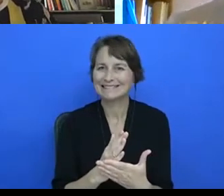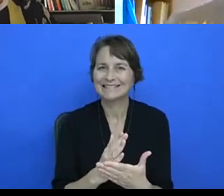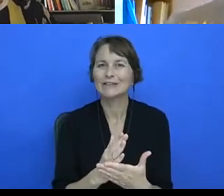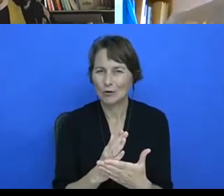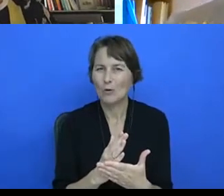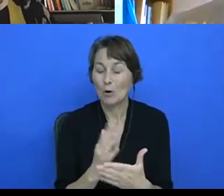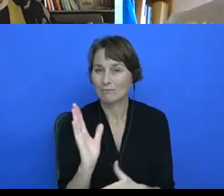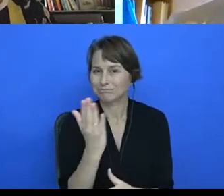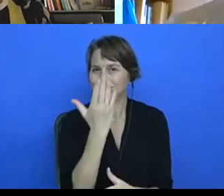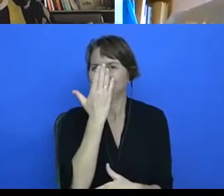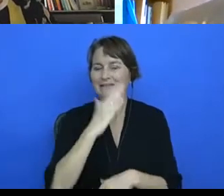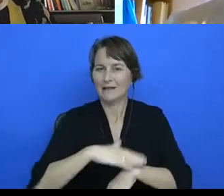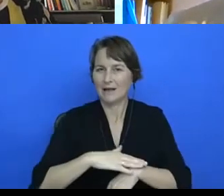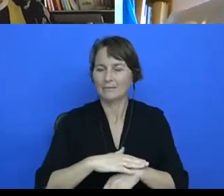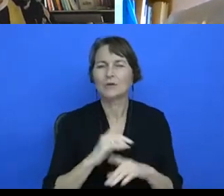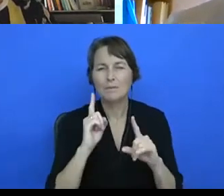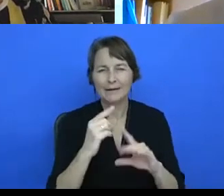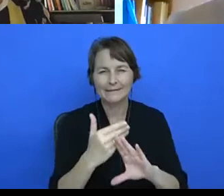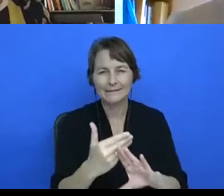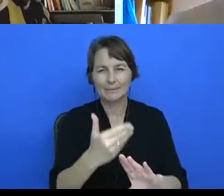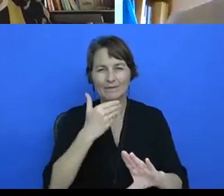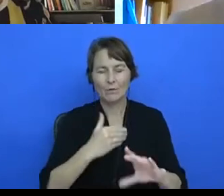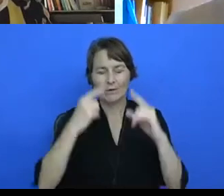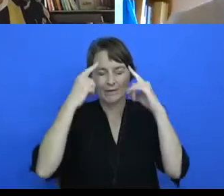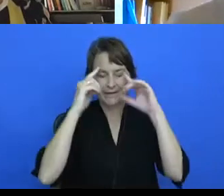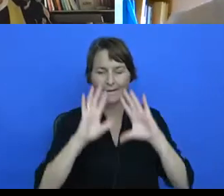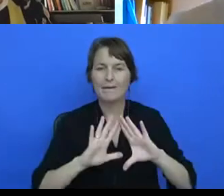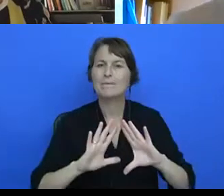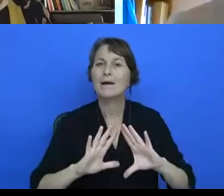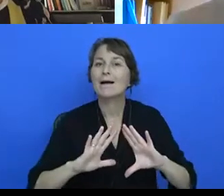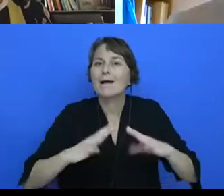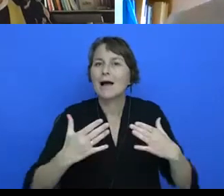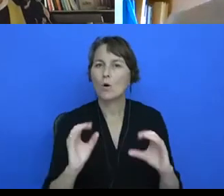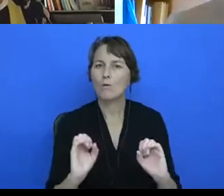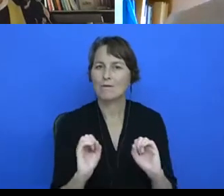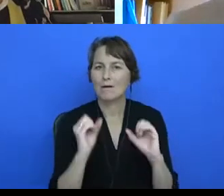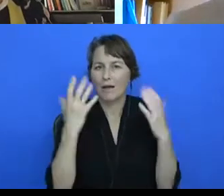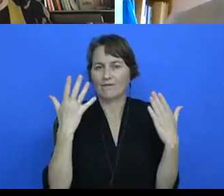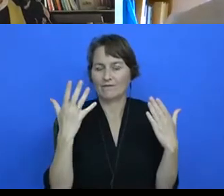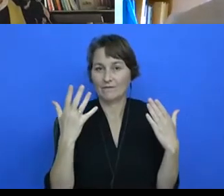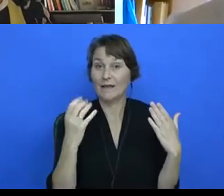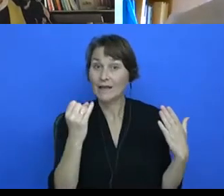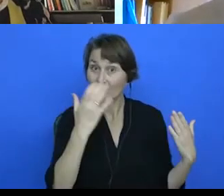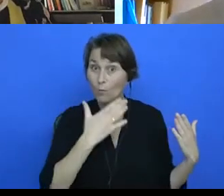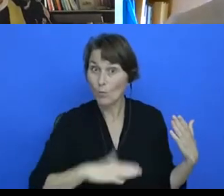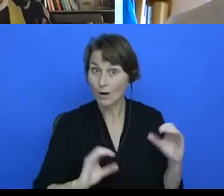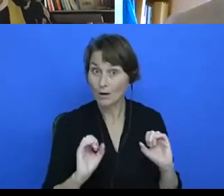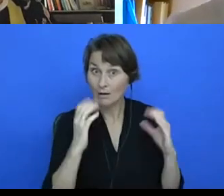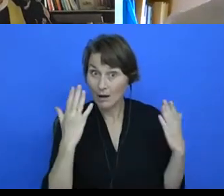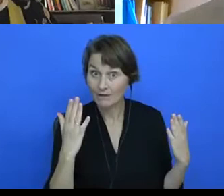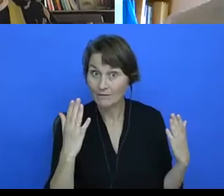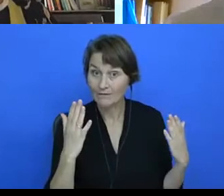is to think more about how we can go live, if we want to go live, while also making sure